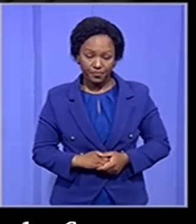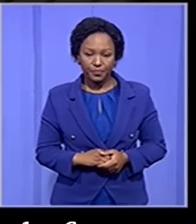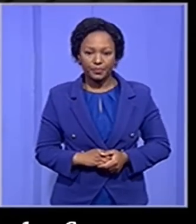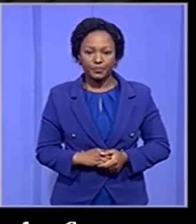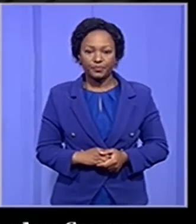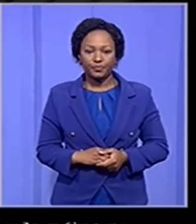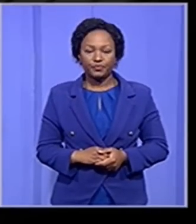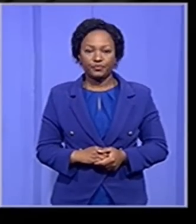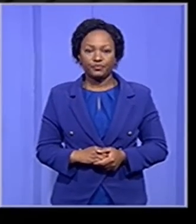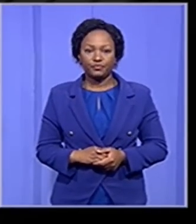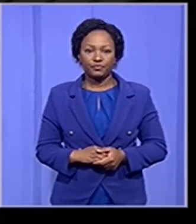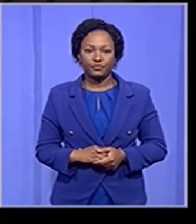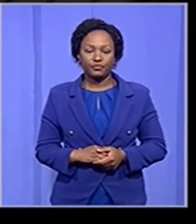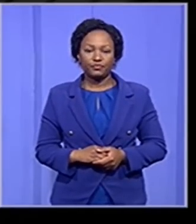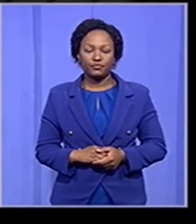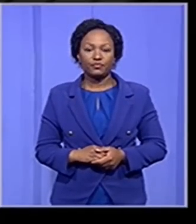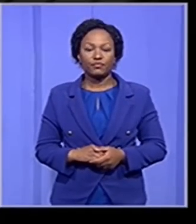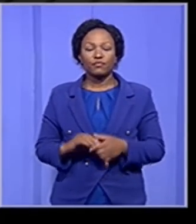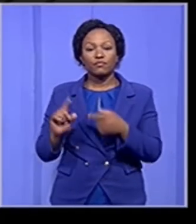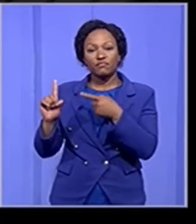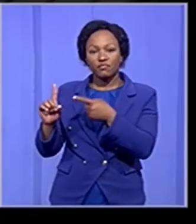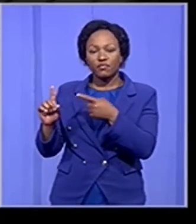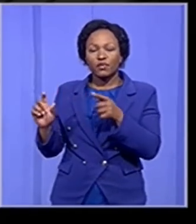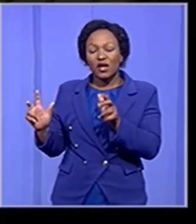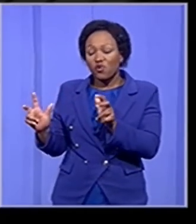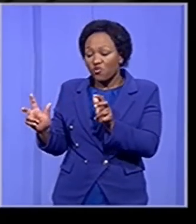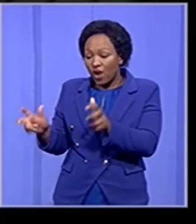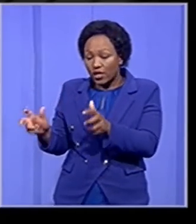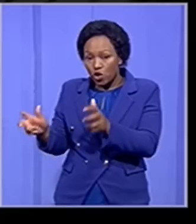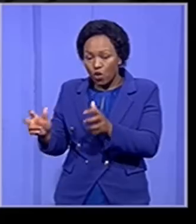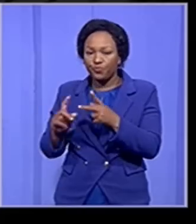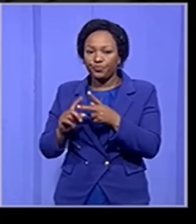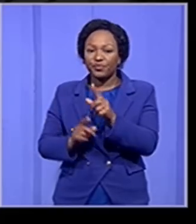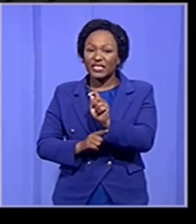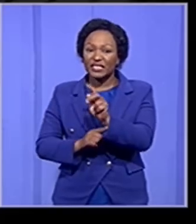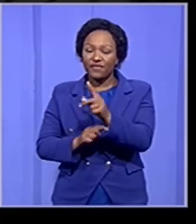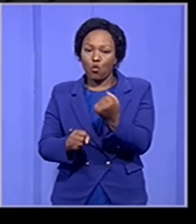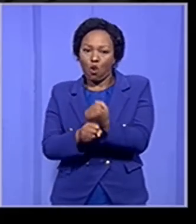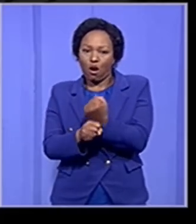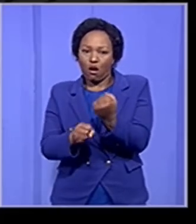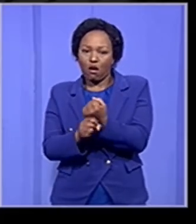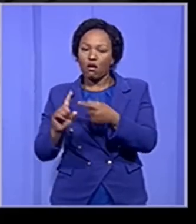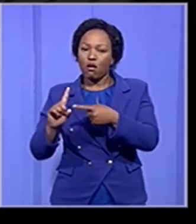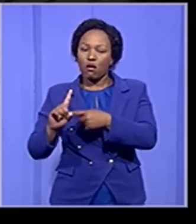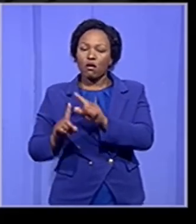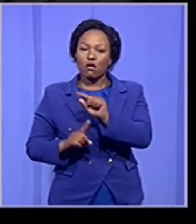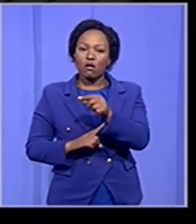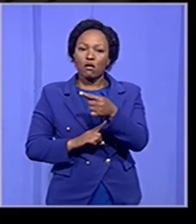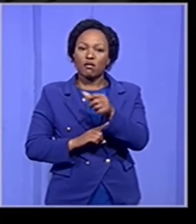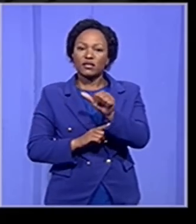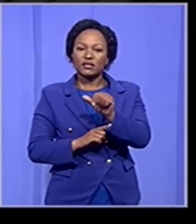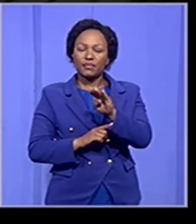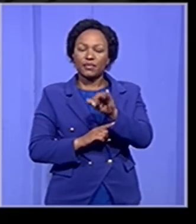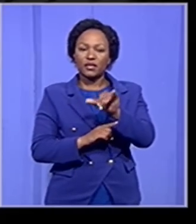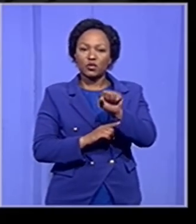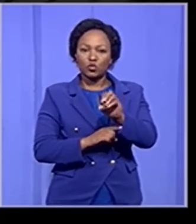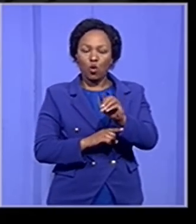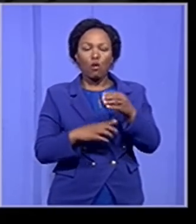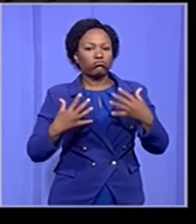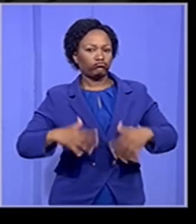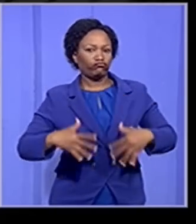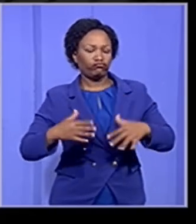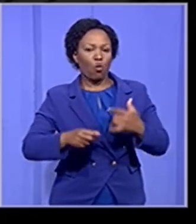During her illustrious career on radio and television, Thabiso produced and hosted, as well as covered significant events,